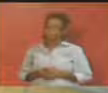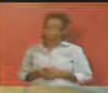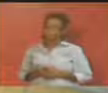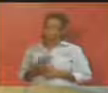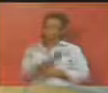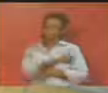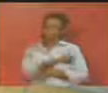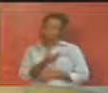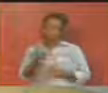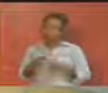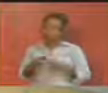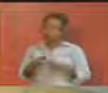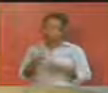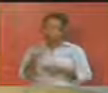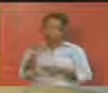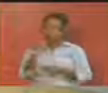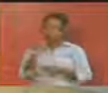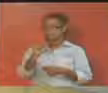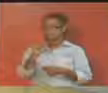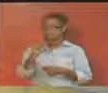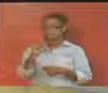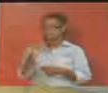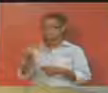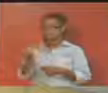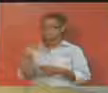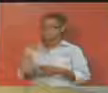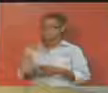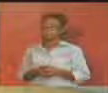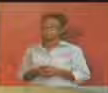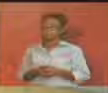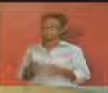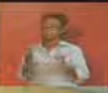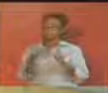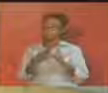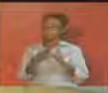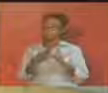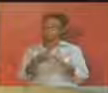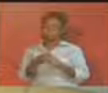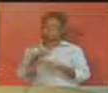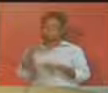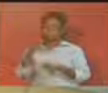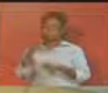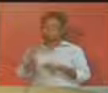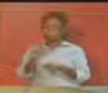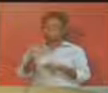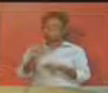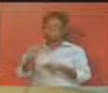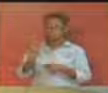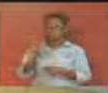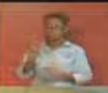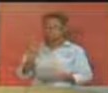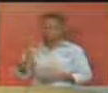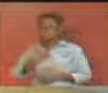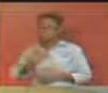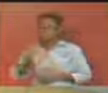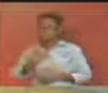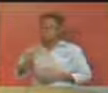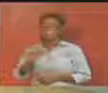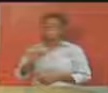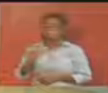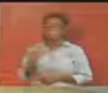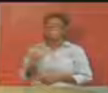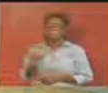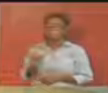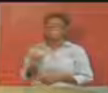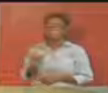same regardless of which plant it is being manufactured in? That's the first question. So I'm not sure whether you've had